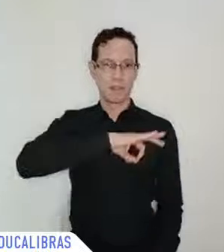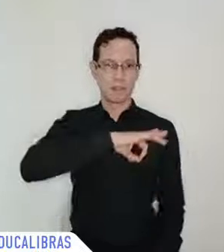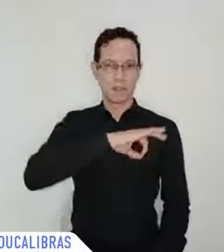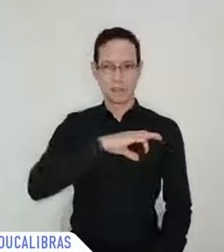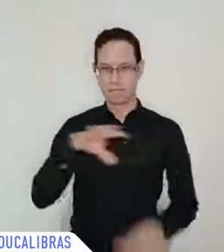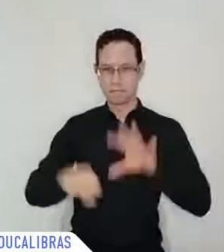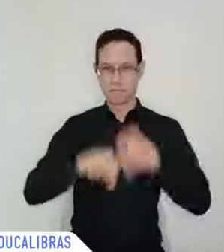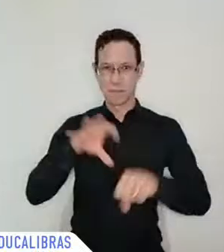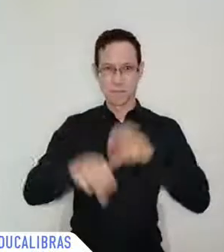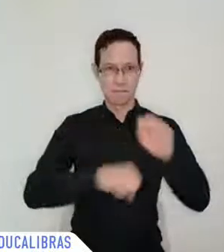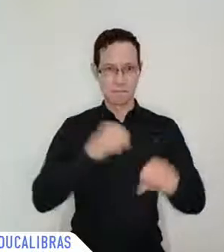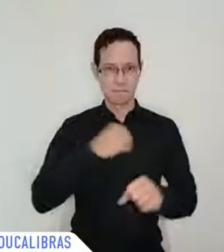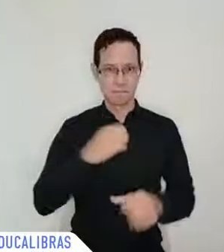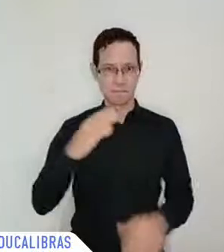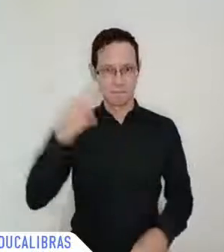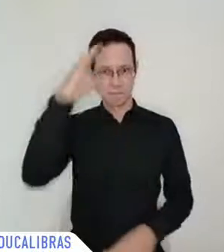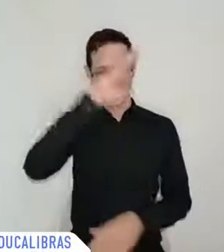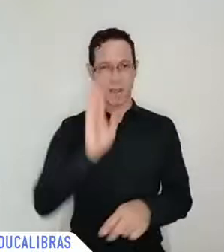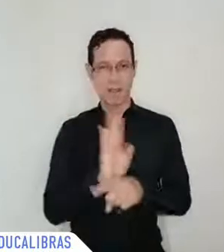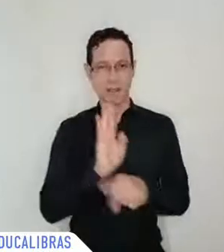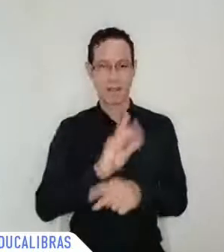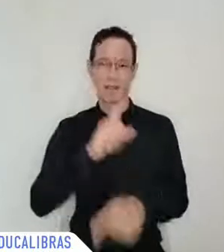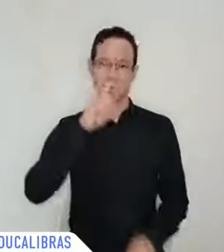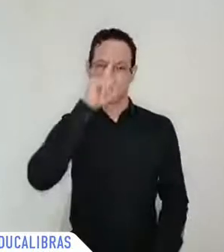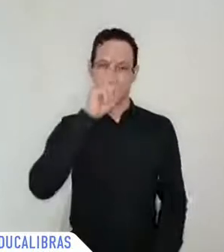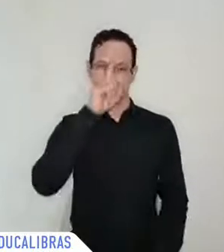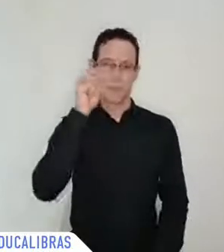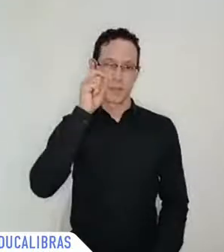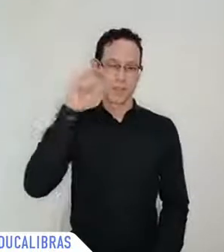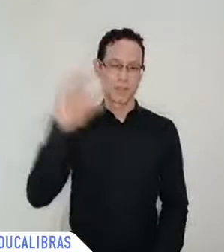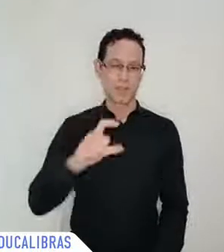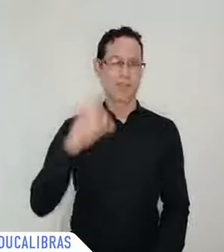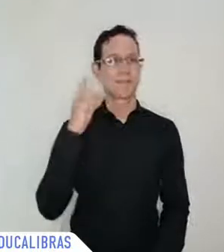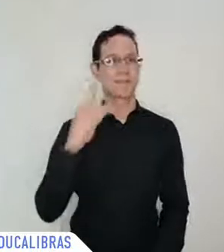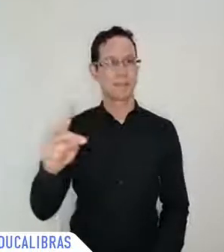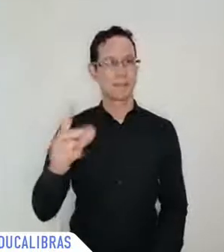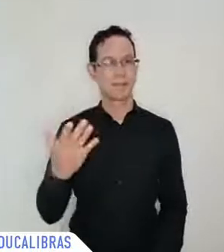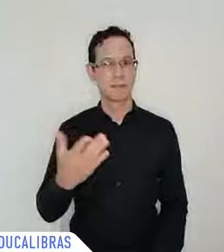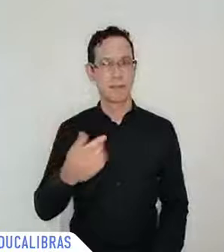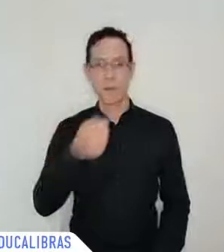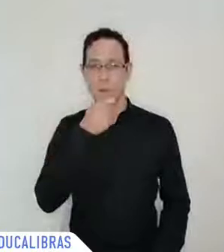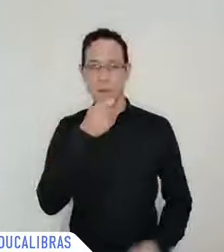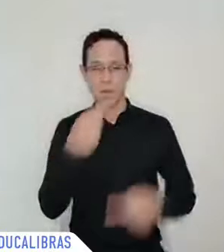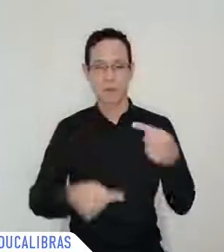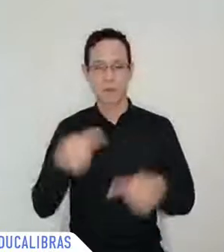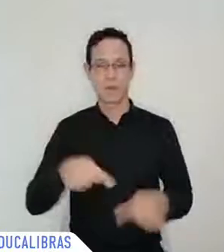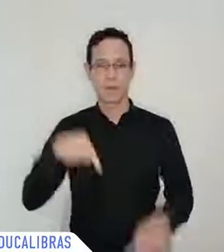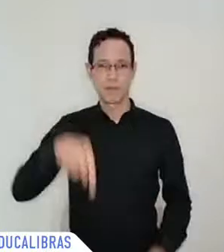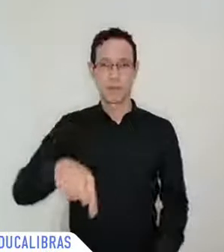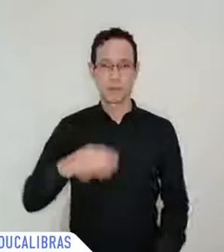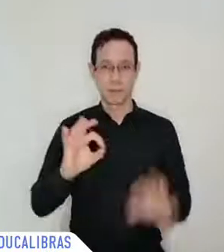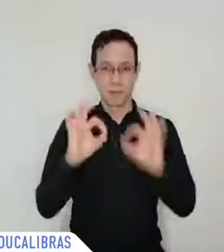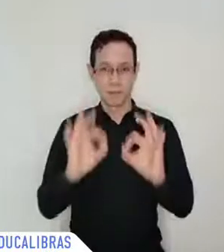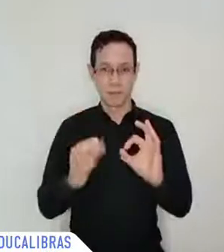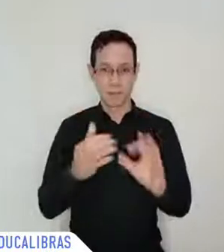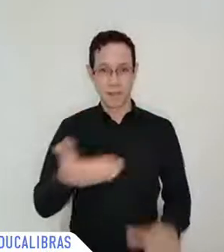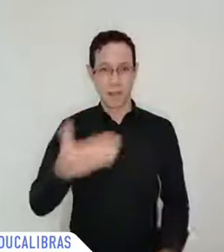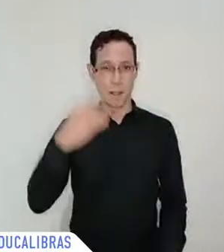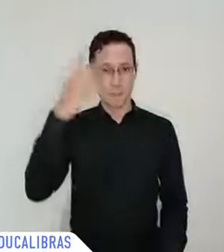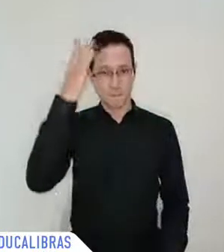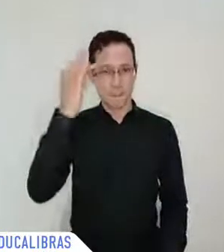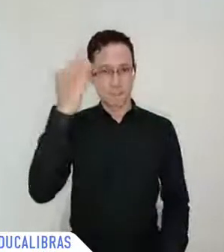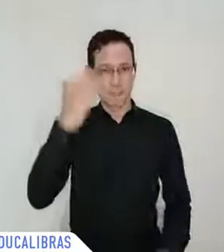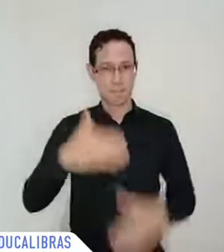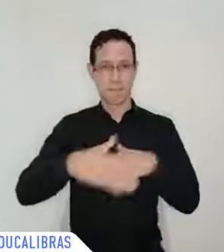the access of guns to guns. This is something we